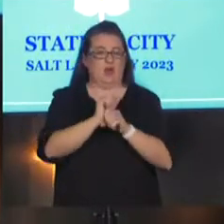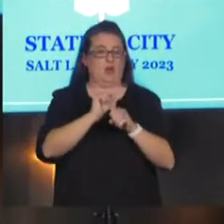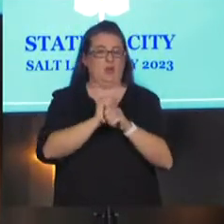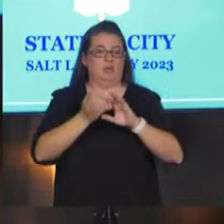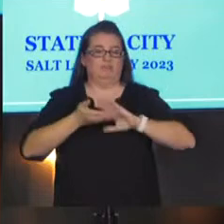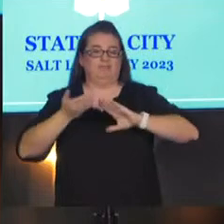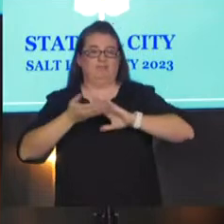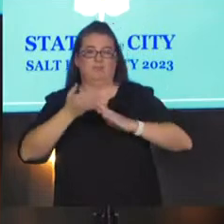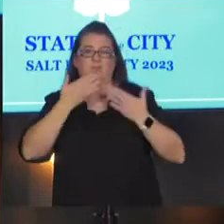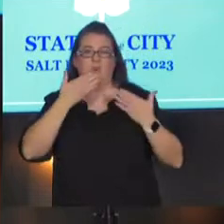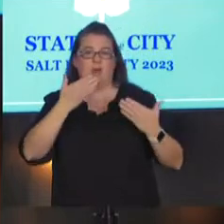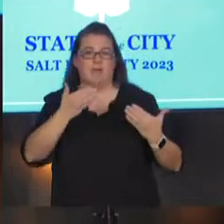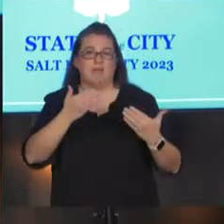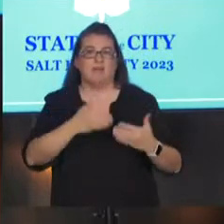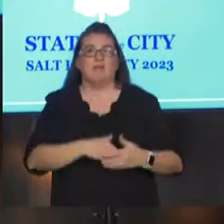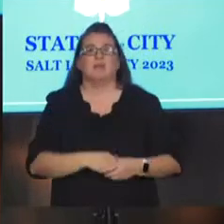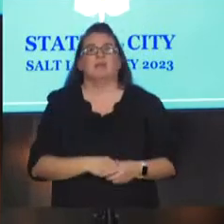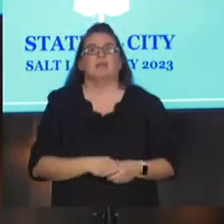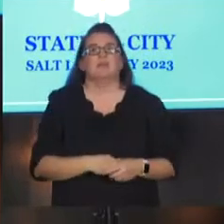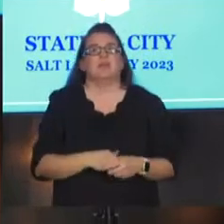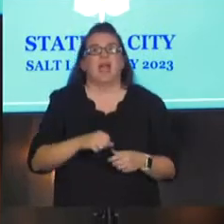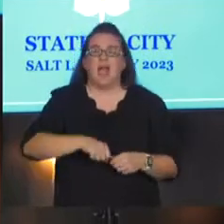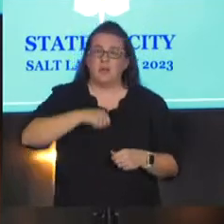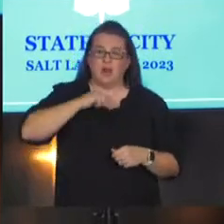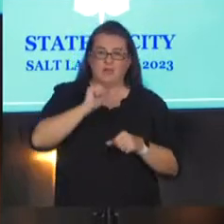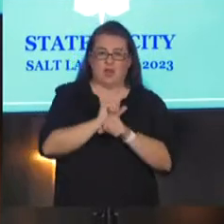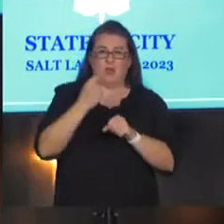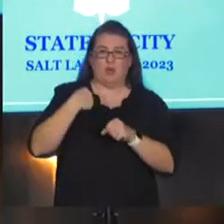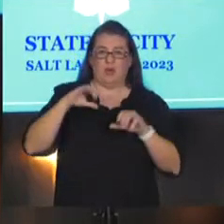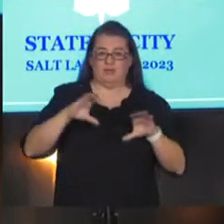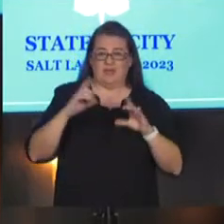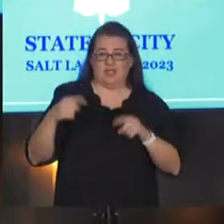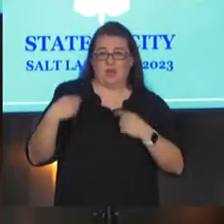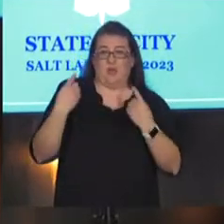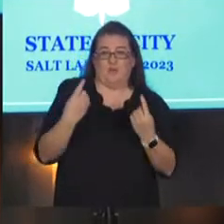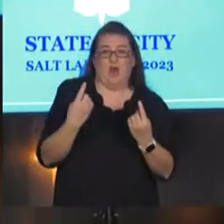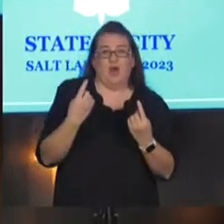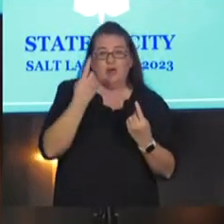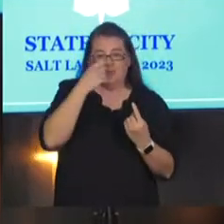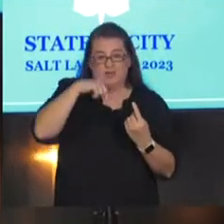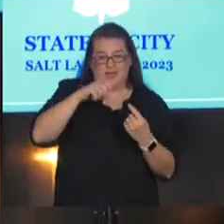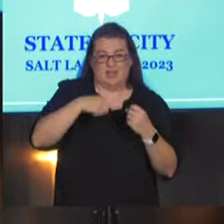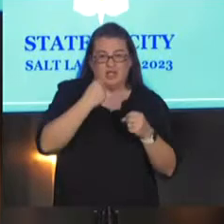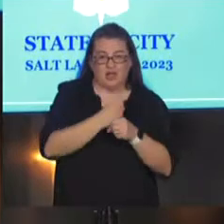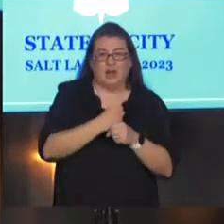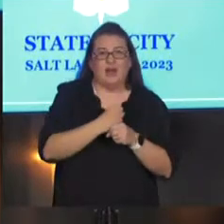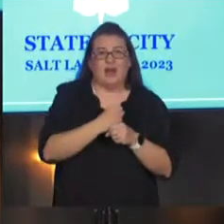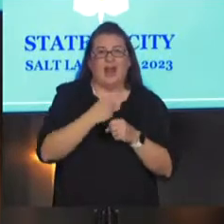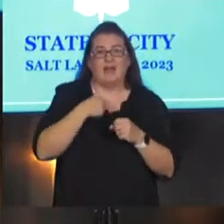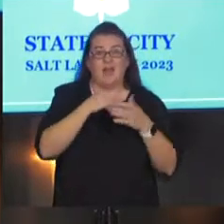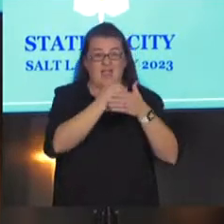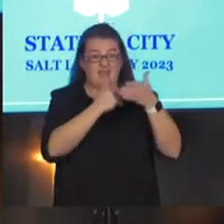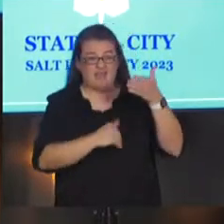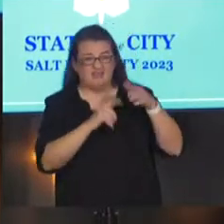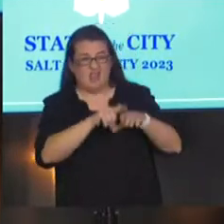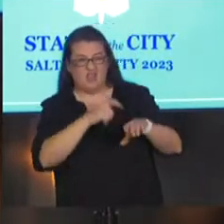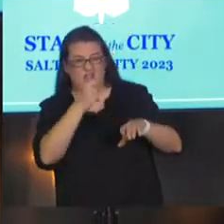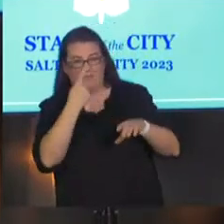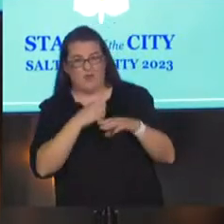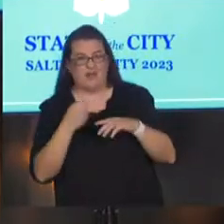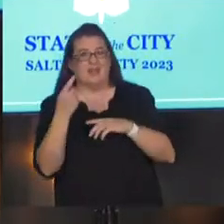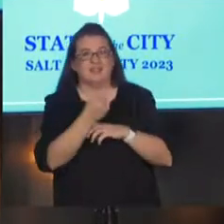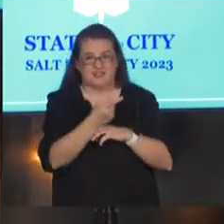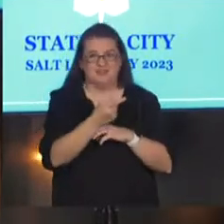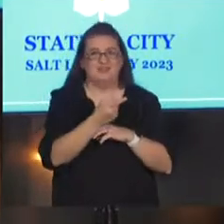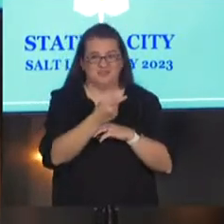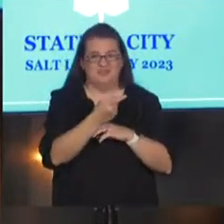I'm proud of the work we've accomplished my first year, and I've got a docket even longer for the next year. The